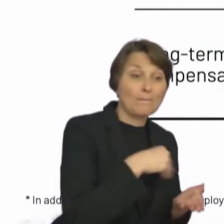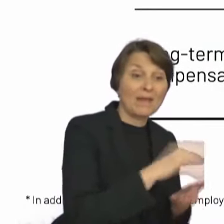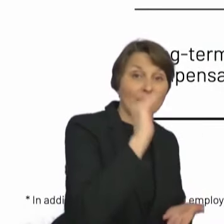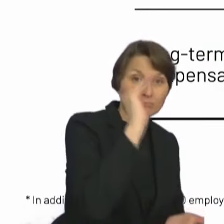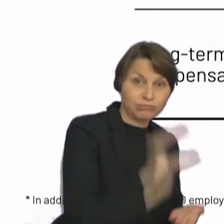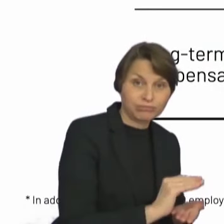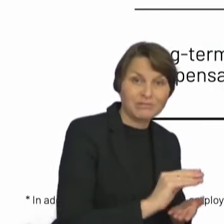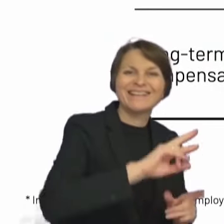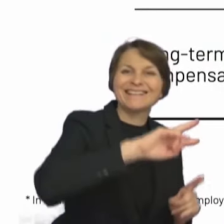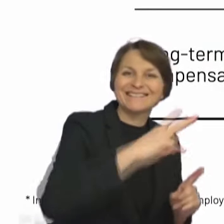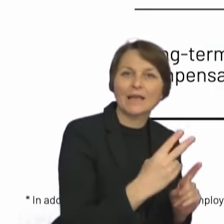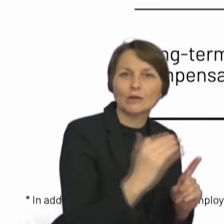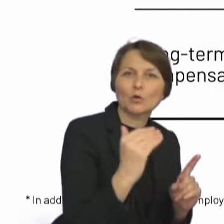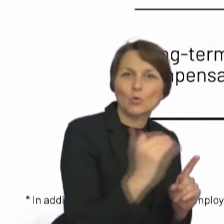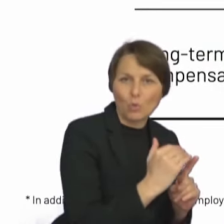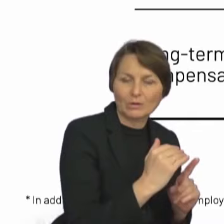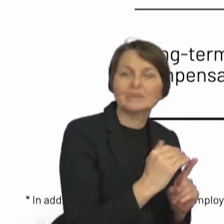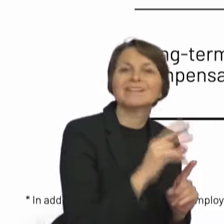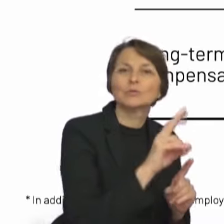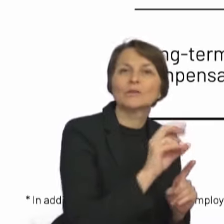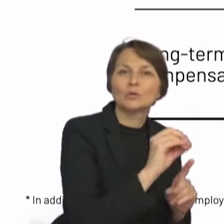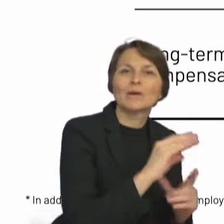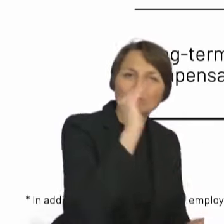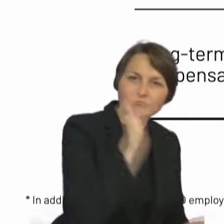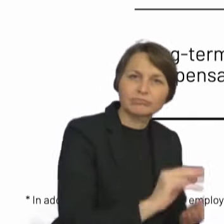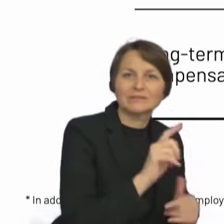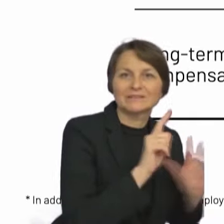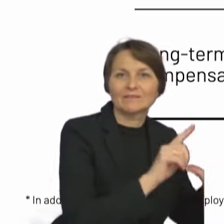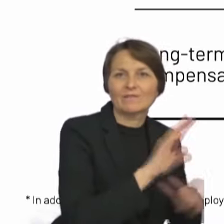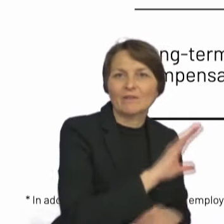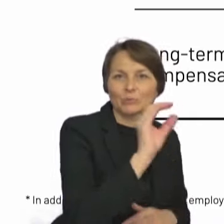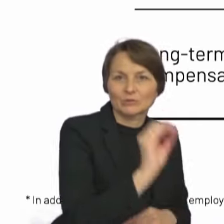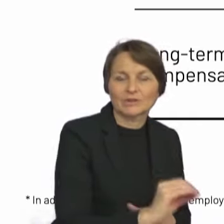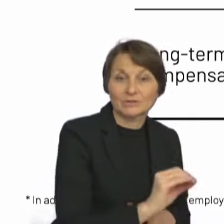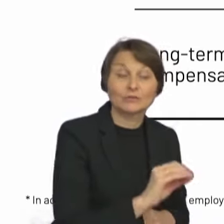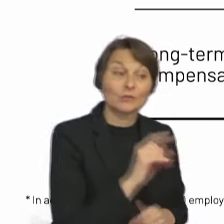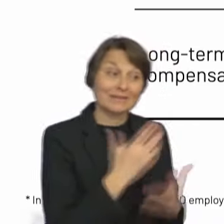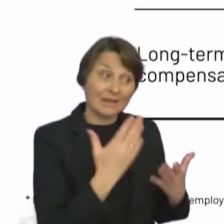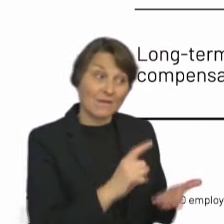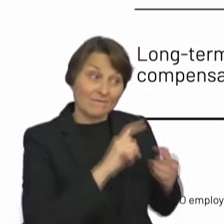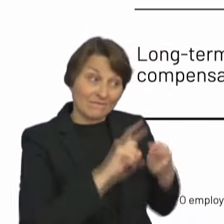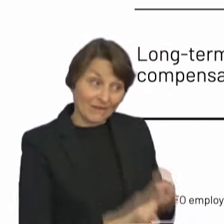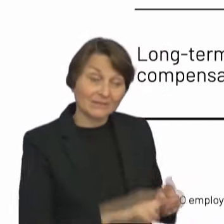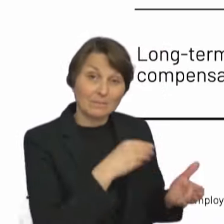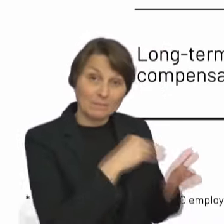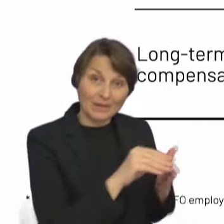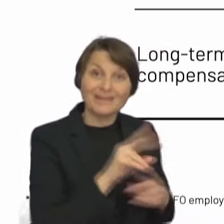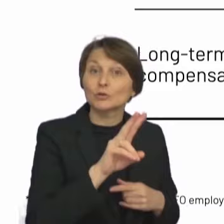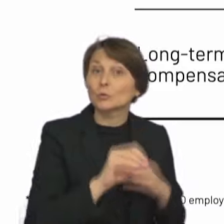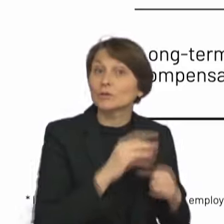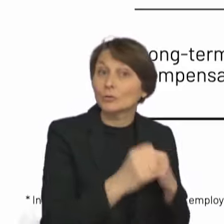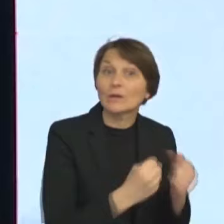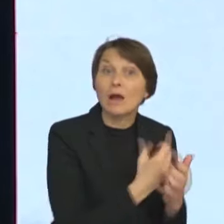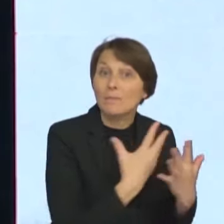by 25%. As a result, the fixed compensation paid to Mrs. Delbos for her mandate in 2020 amounted